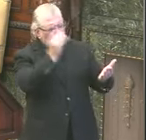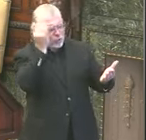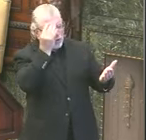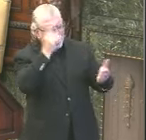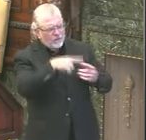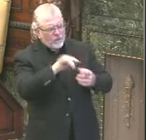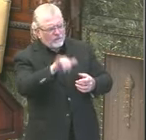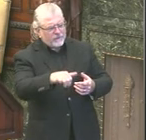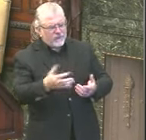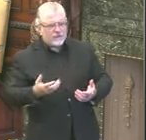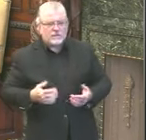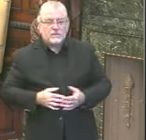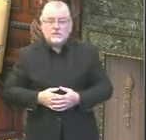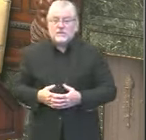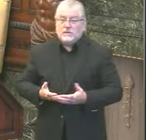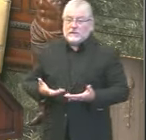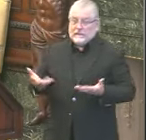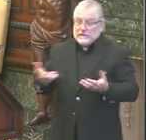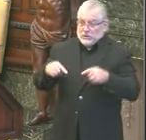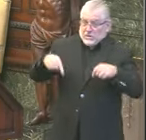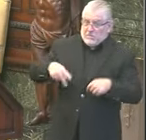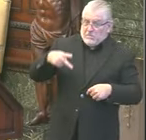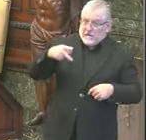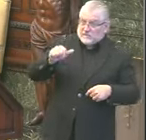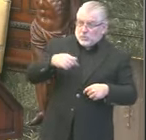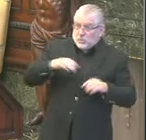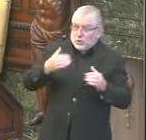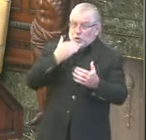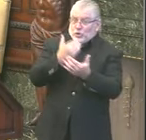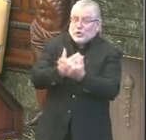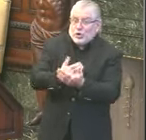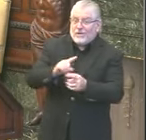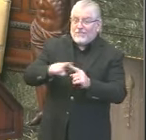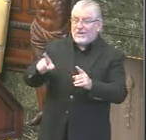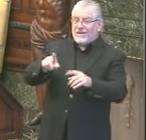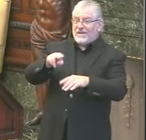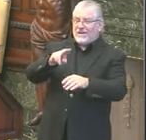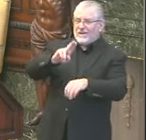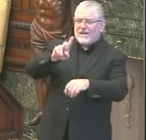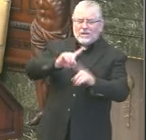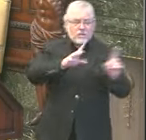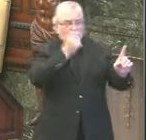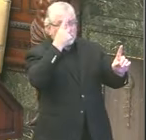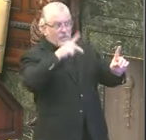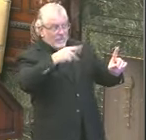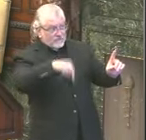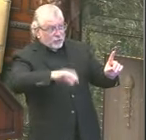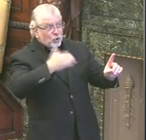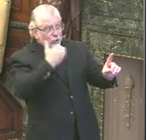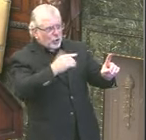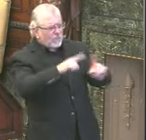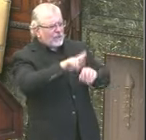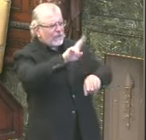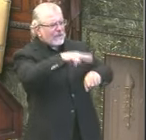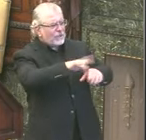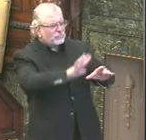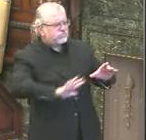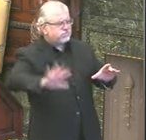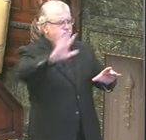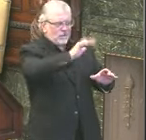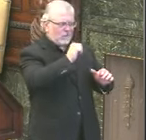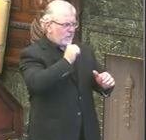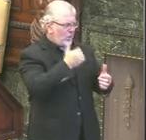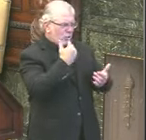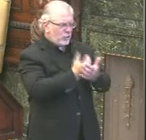data trends that we're seeing here in the city compared to the other data, or to those models. I have not seen that model, but I find